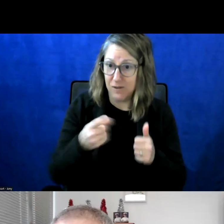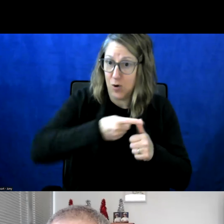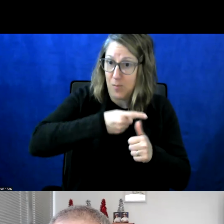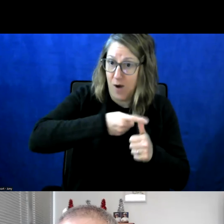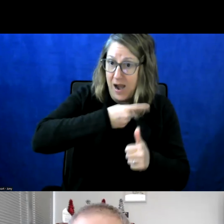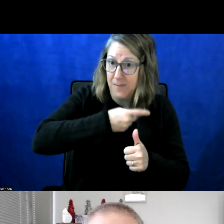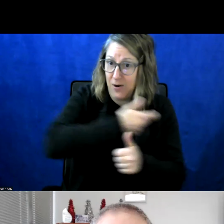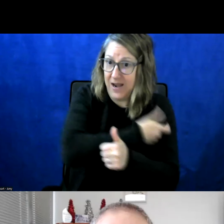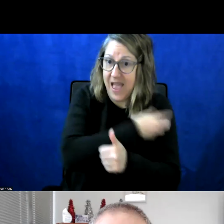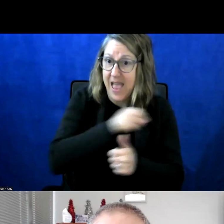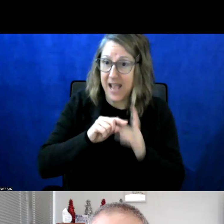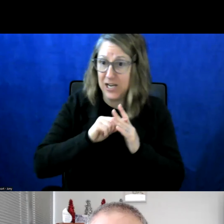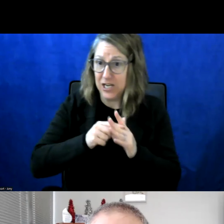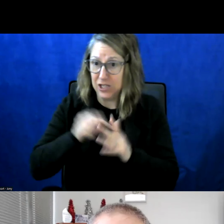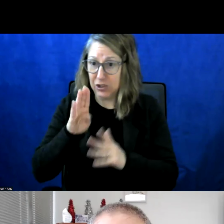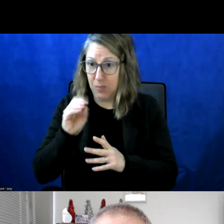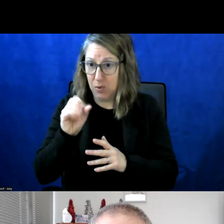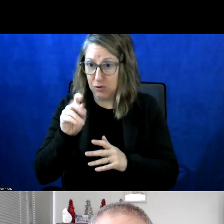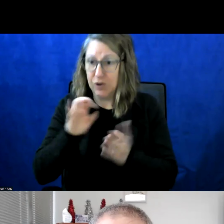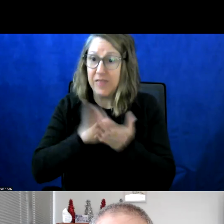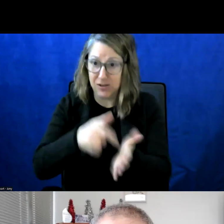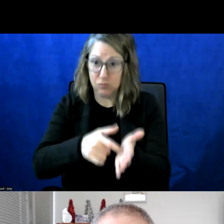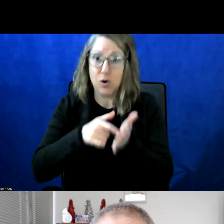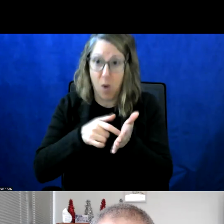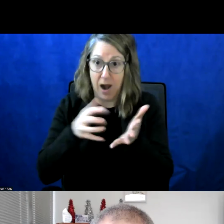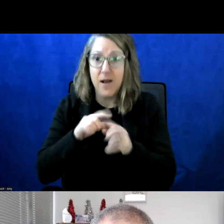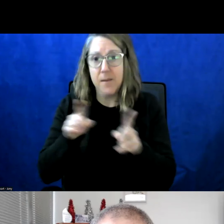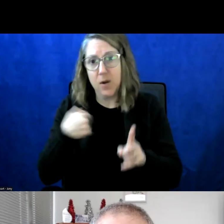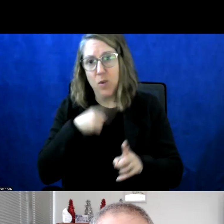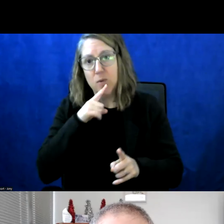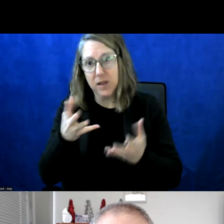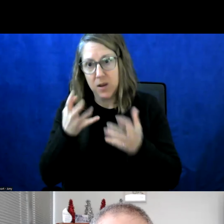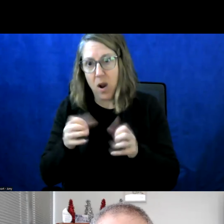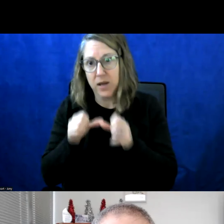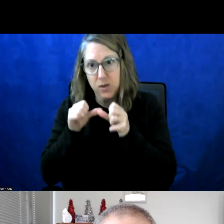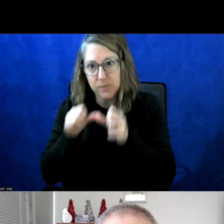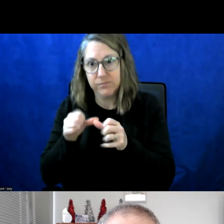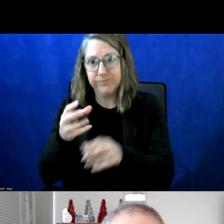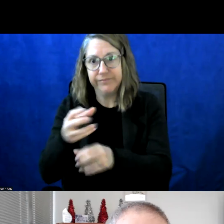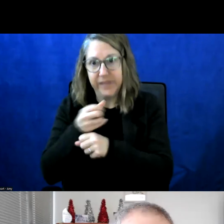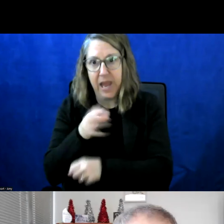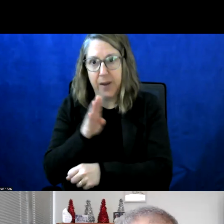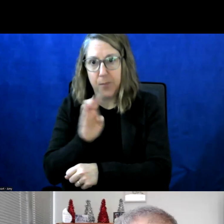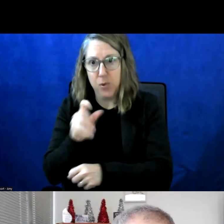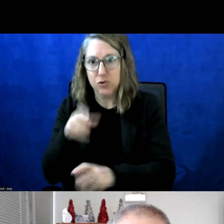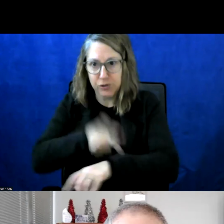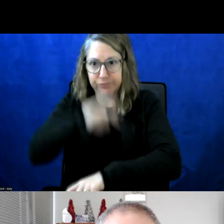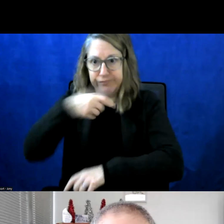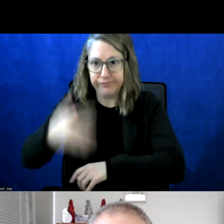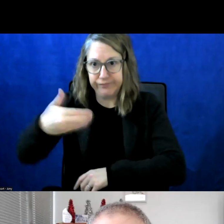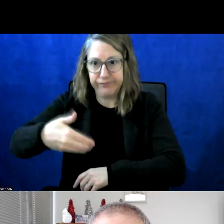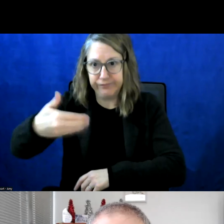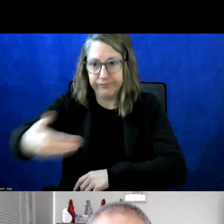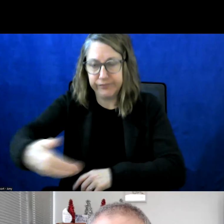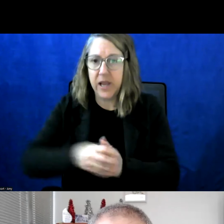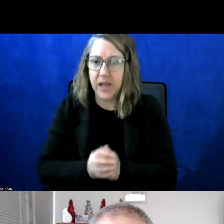that's required. The truth is that we really want you to be up to date. That means that we want you to go ahead and